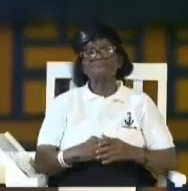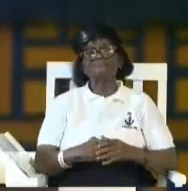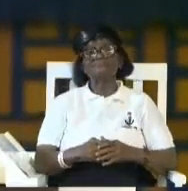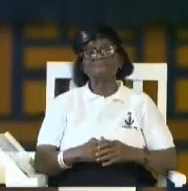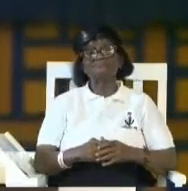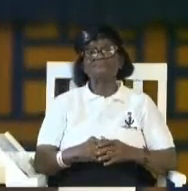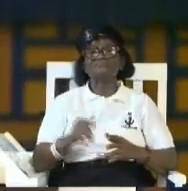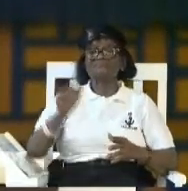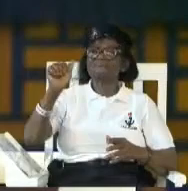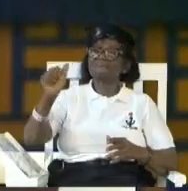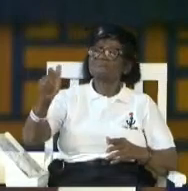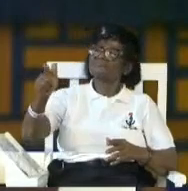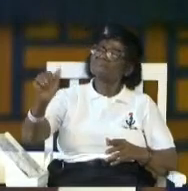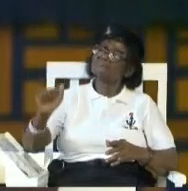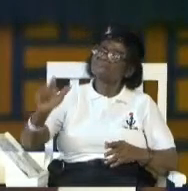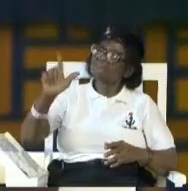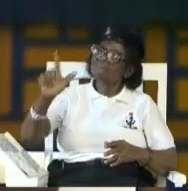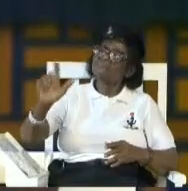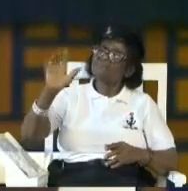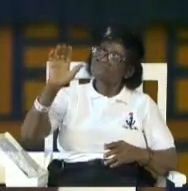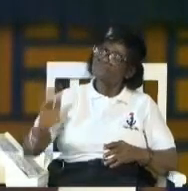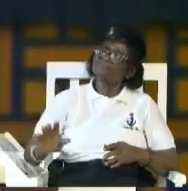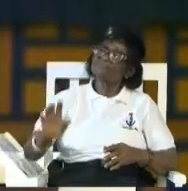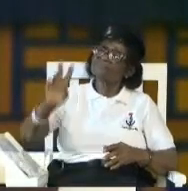Galatians chapter 2,